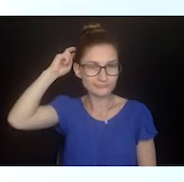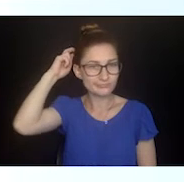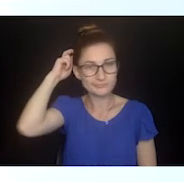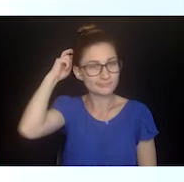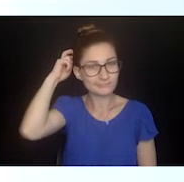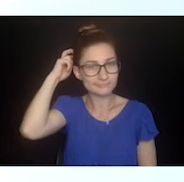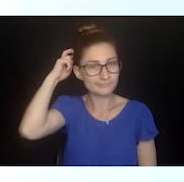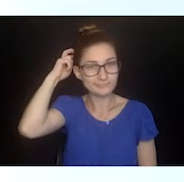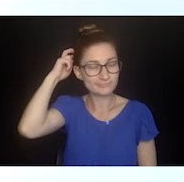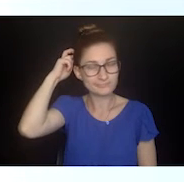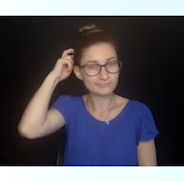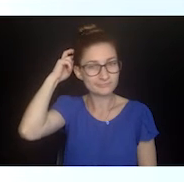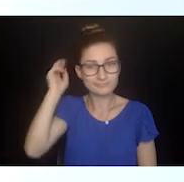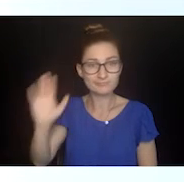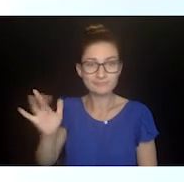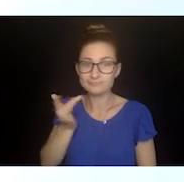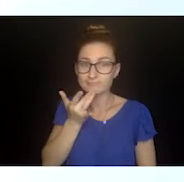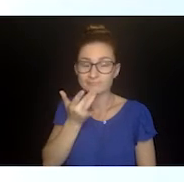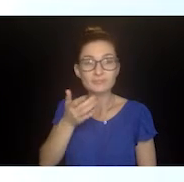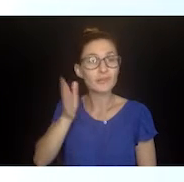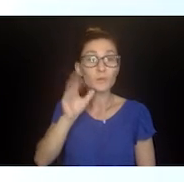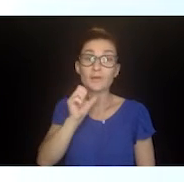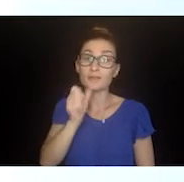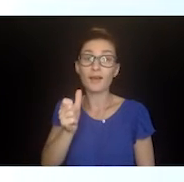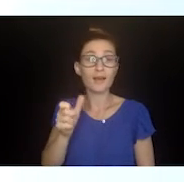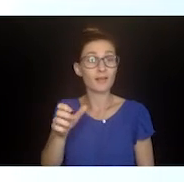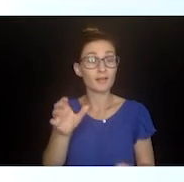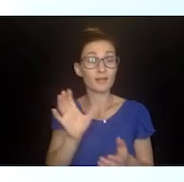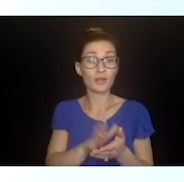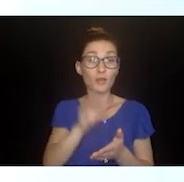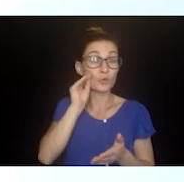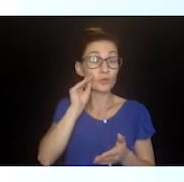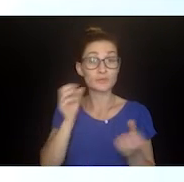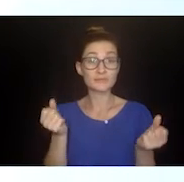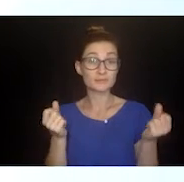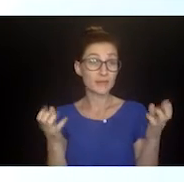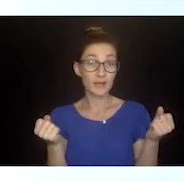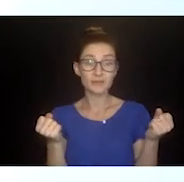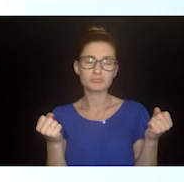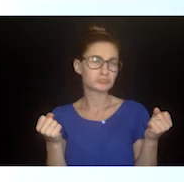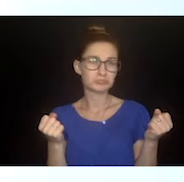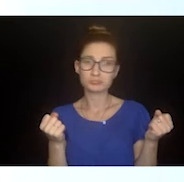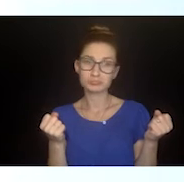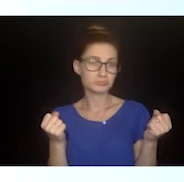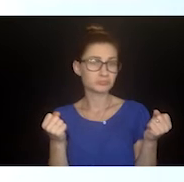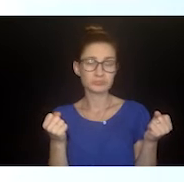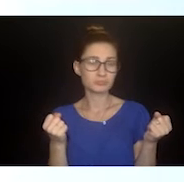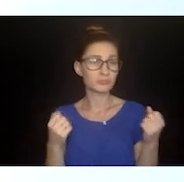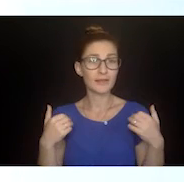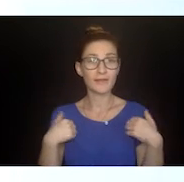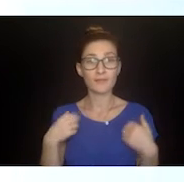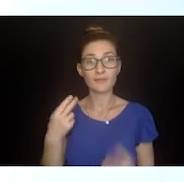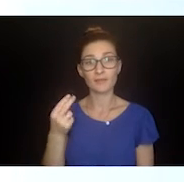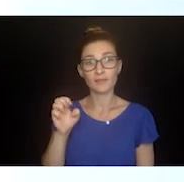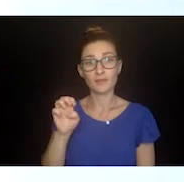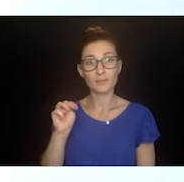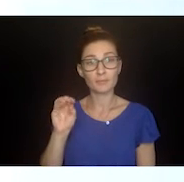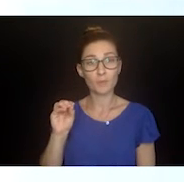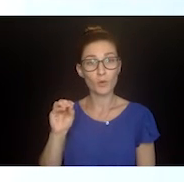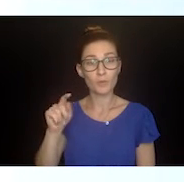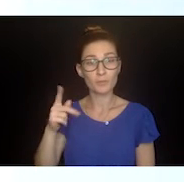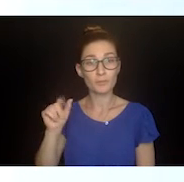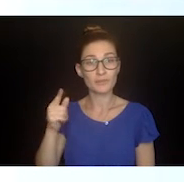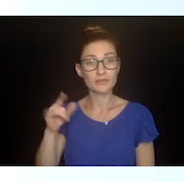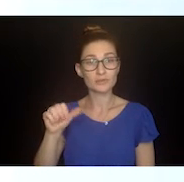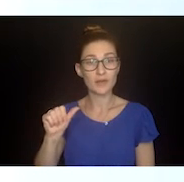He wasn't going to learn sign language because of his hemiplegia. He wasn't going to